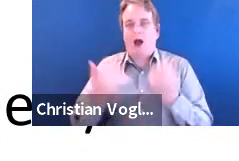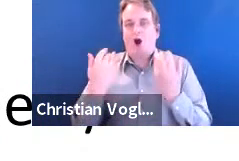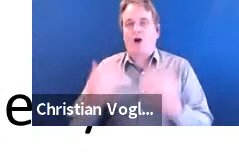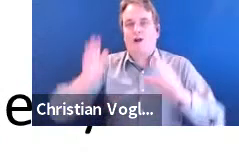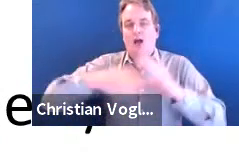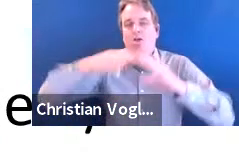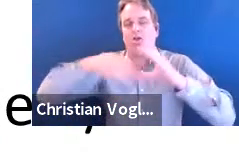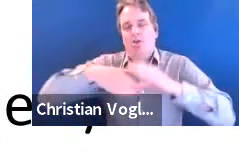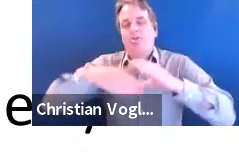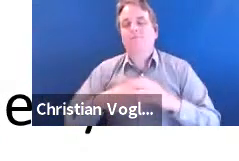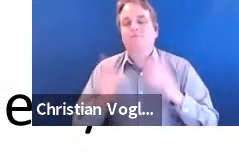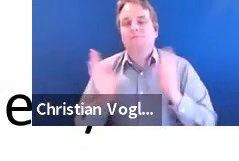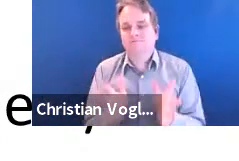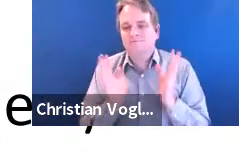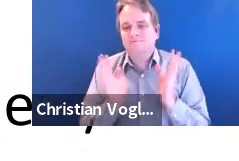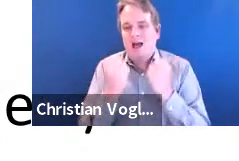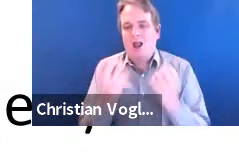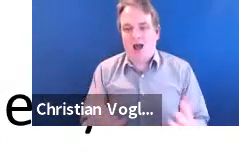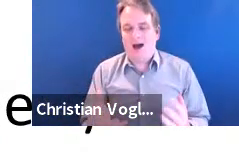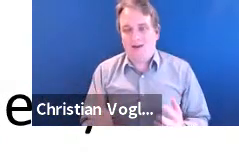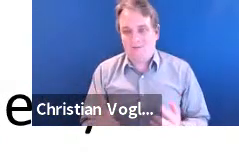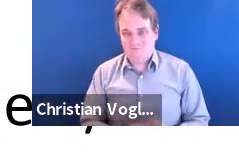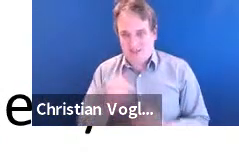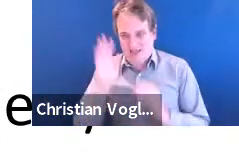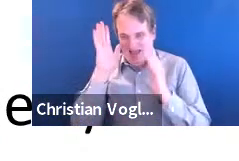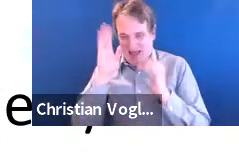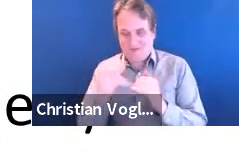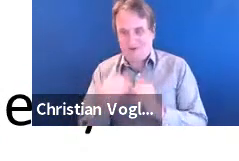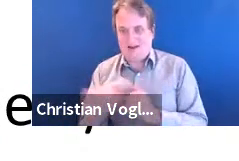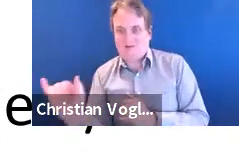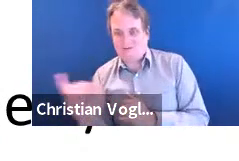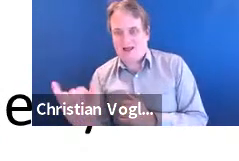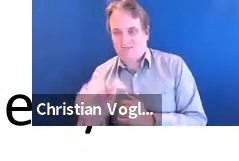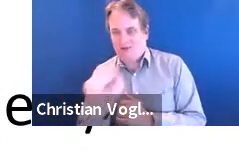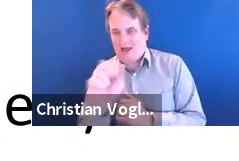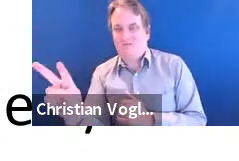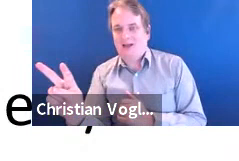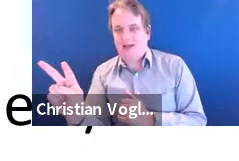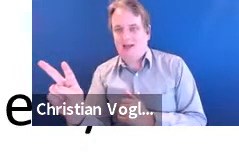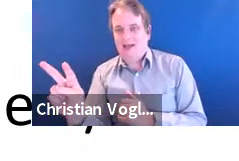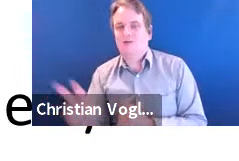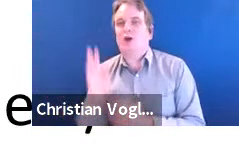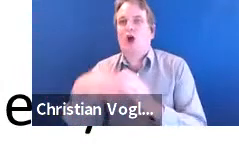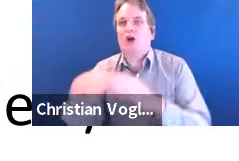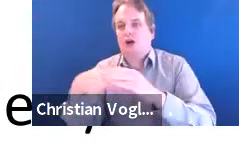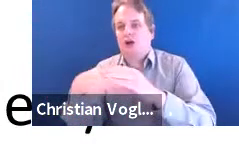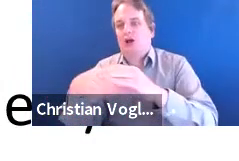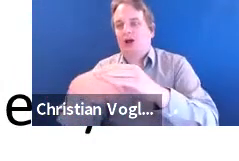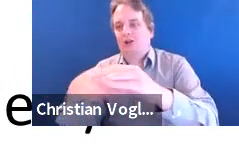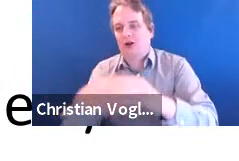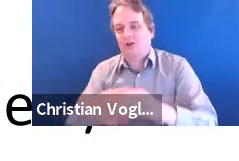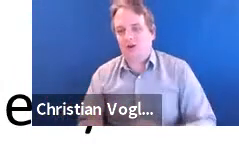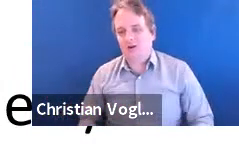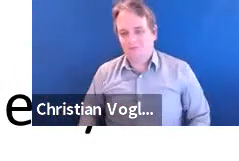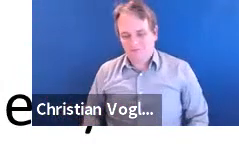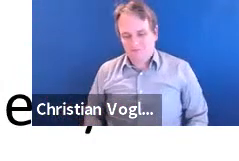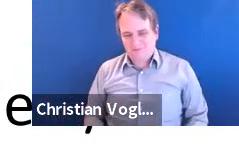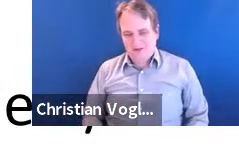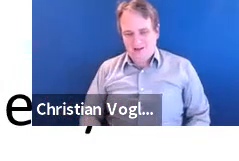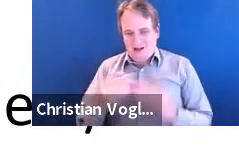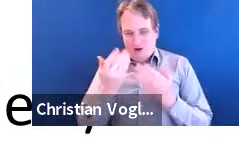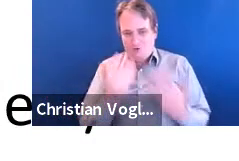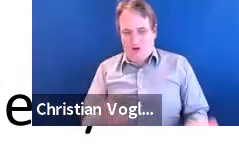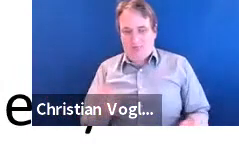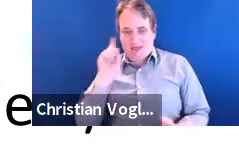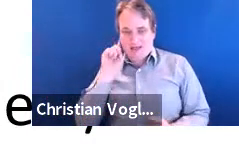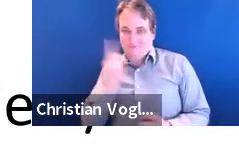So for communication, which several of my colleagues have spoken about, and you might have noticed that cars are pretty chatty these